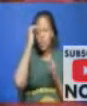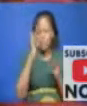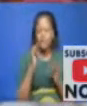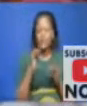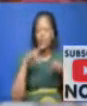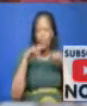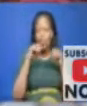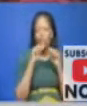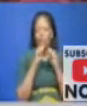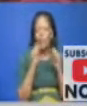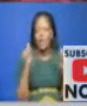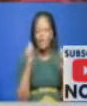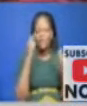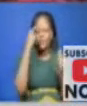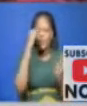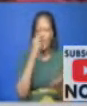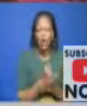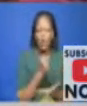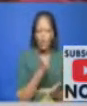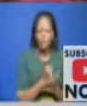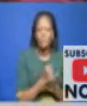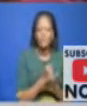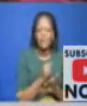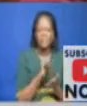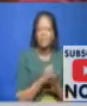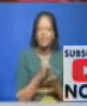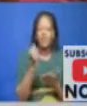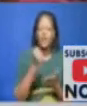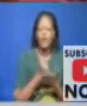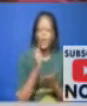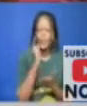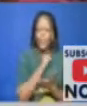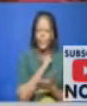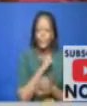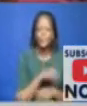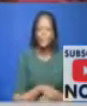for the office to which you have been nominated. Our engagement